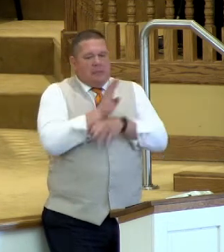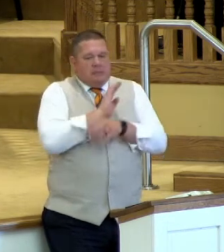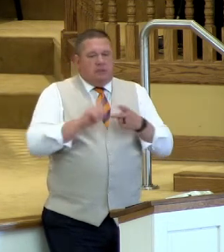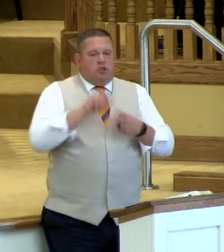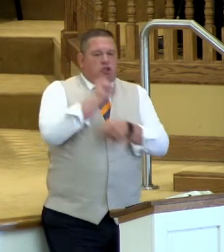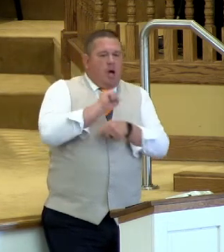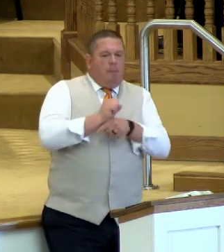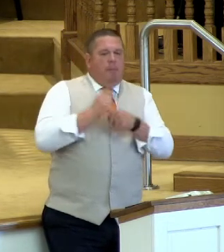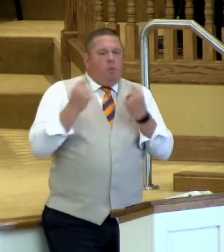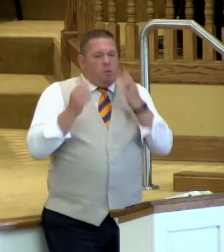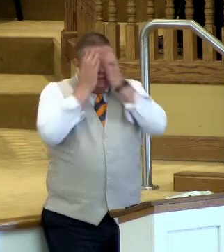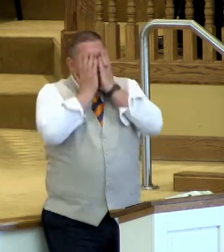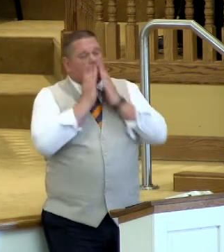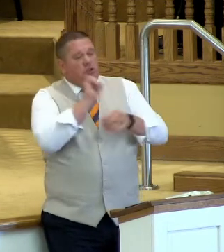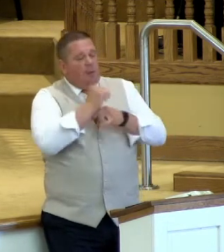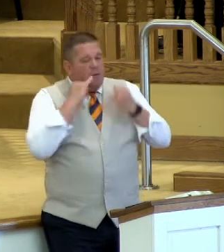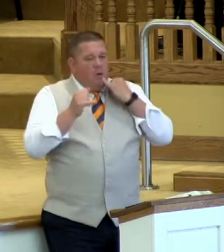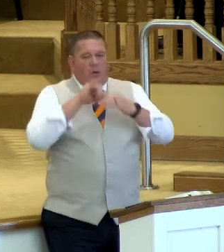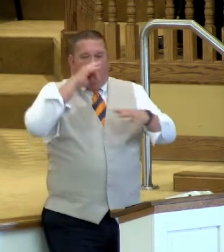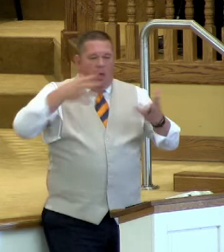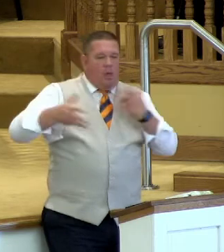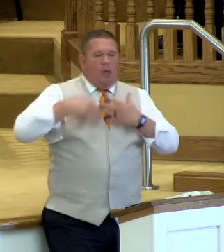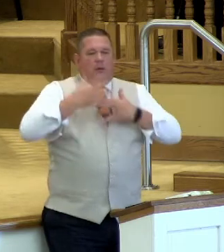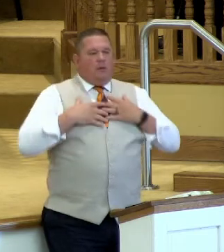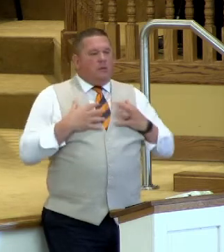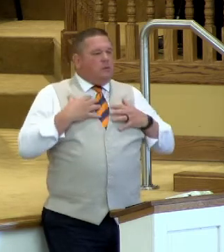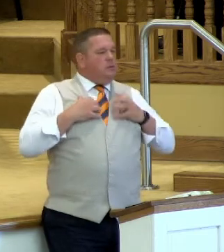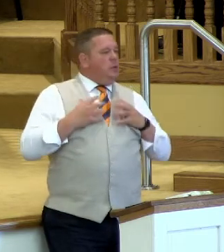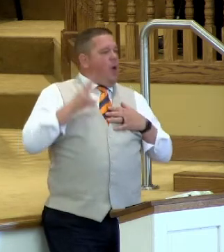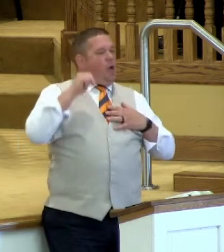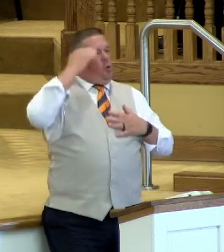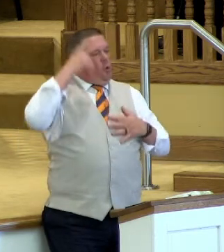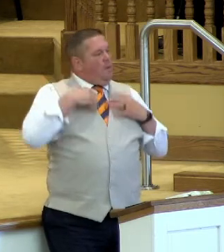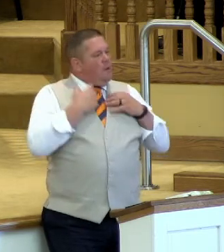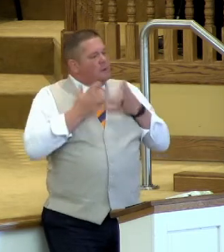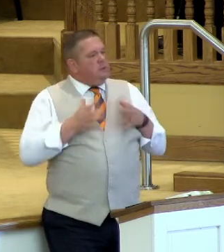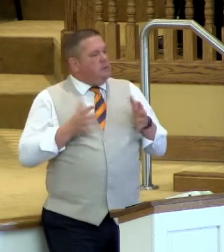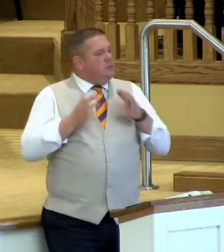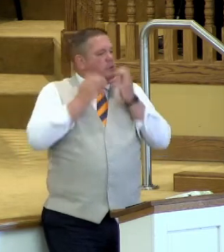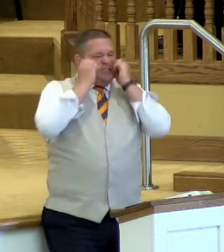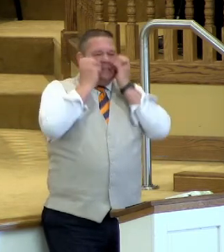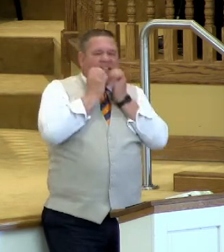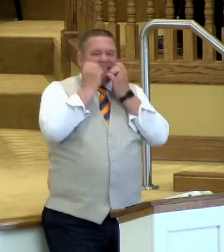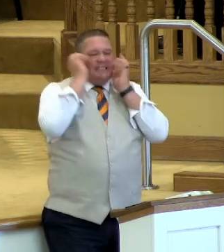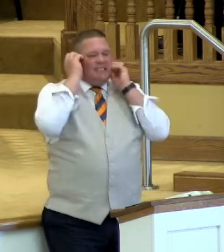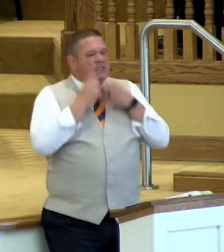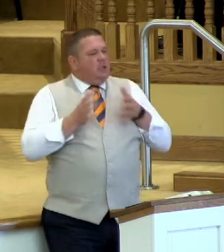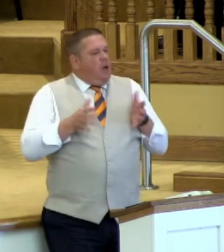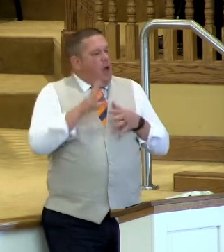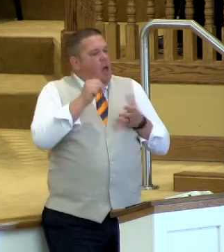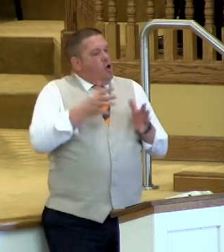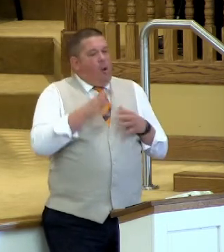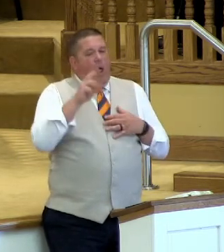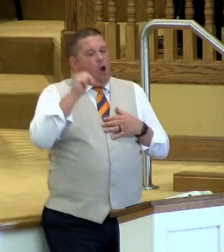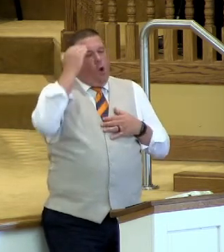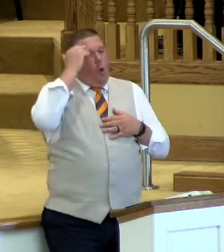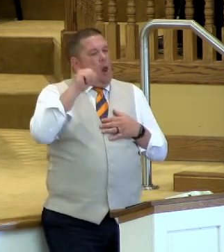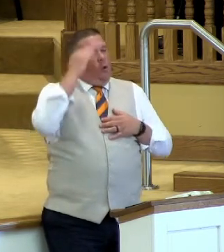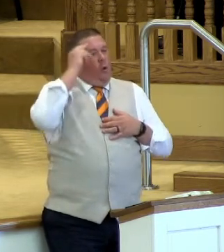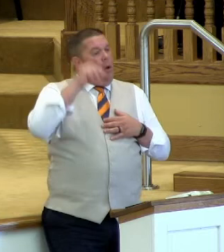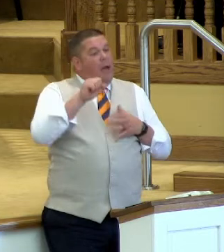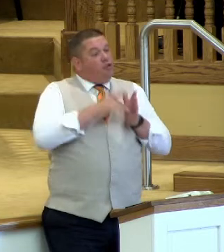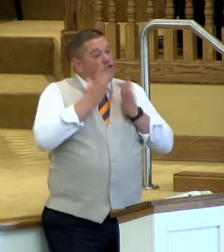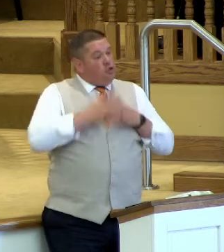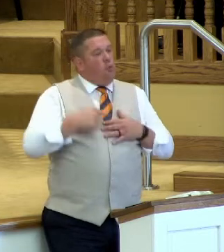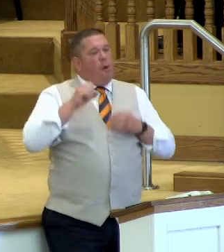with jobs, with a job interview, with our kids, with our parents, with our family. We're afraid about everything, the unknown, where as Christians, we need to